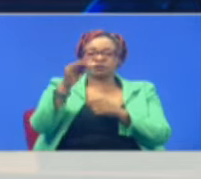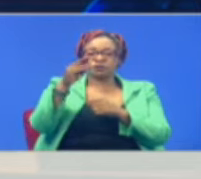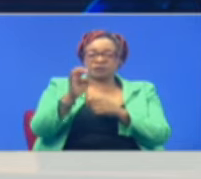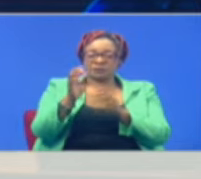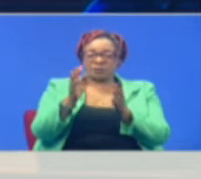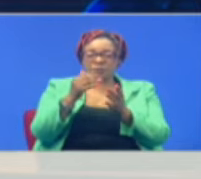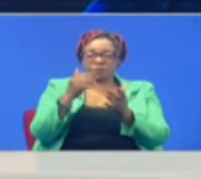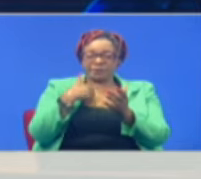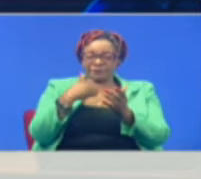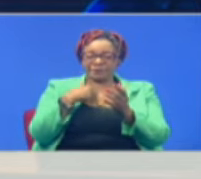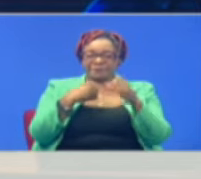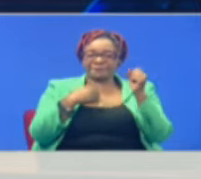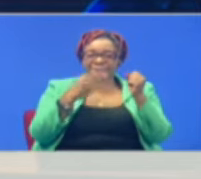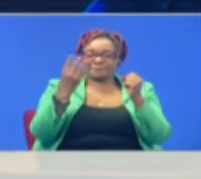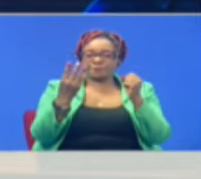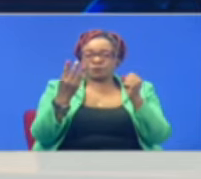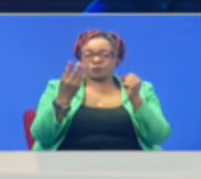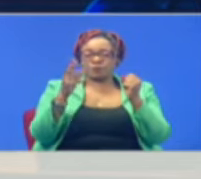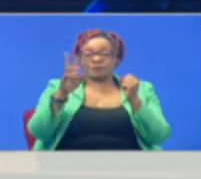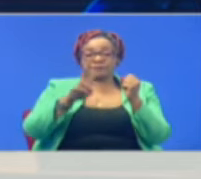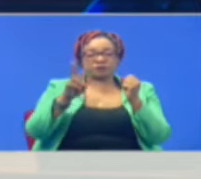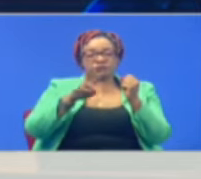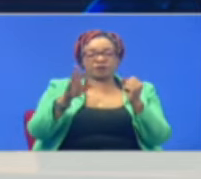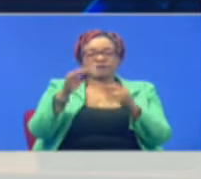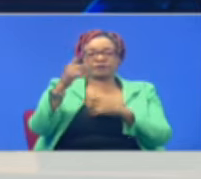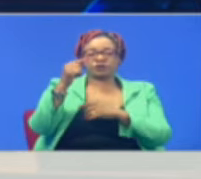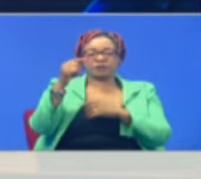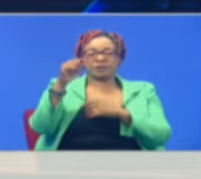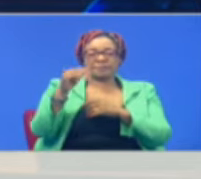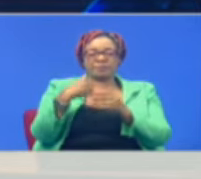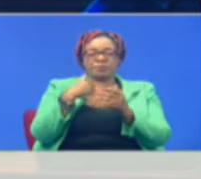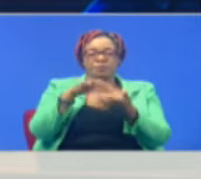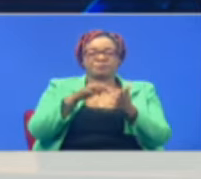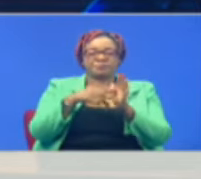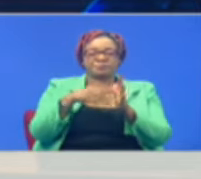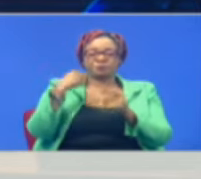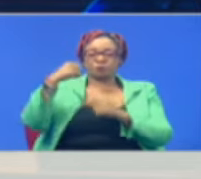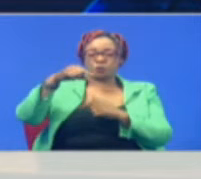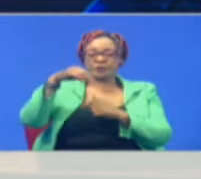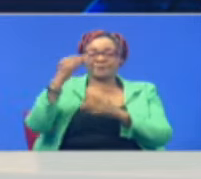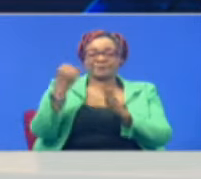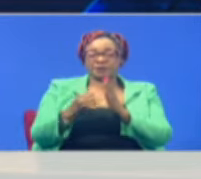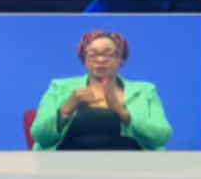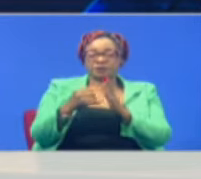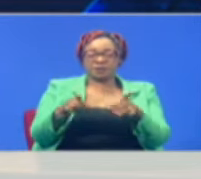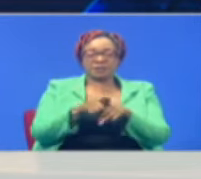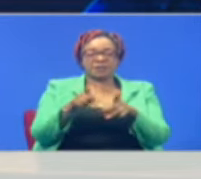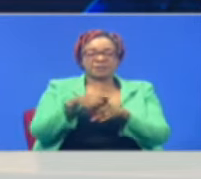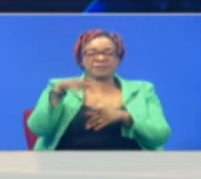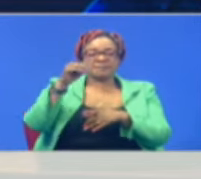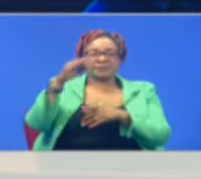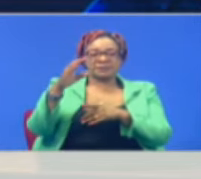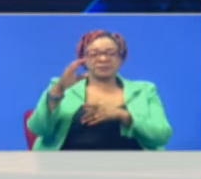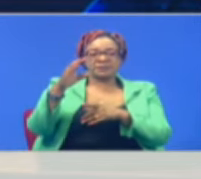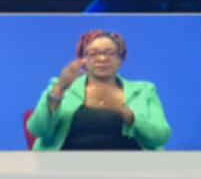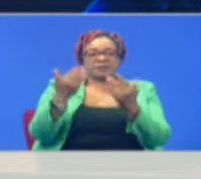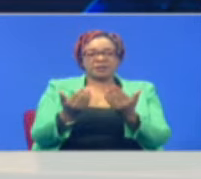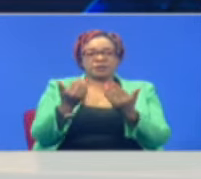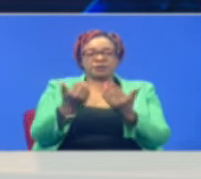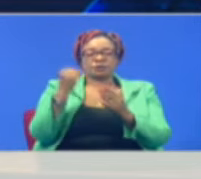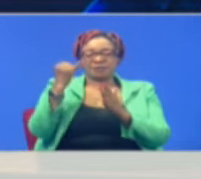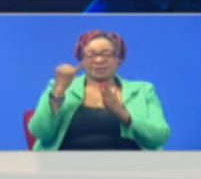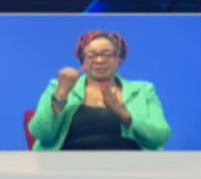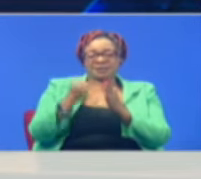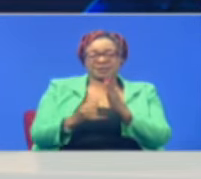thrilling 5-4 victory over Tottenham after extra time to reach the quarterfinals, as Manchester City is into the last 8